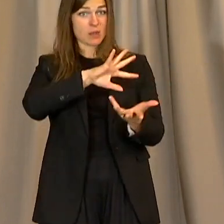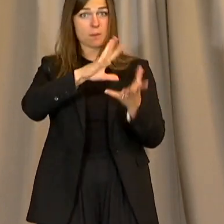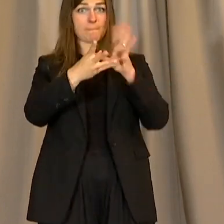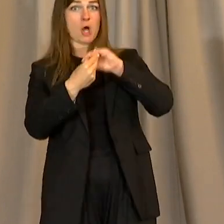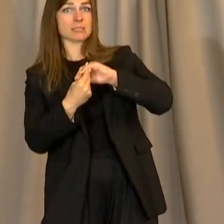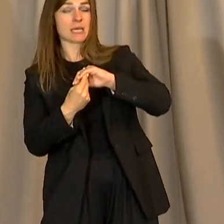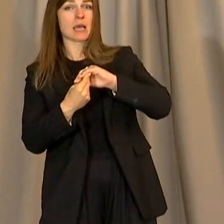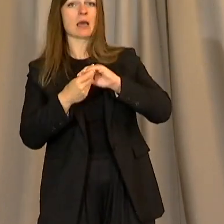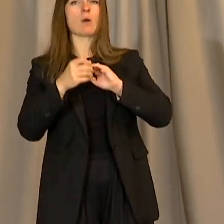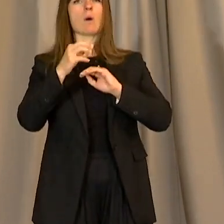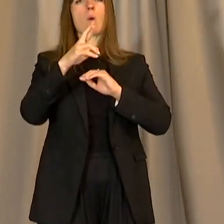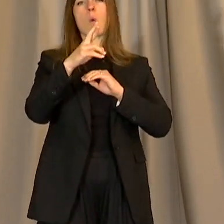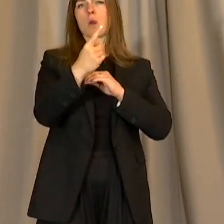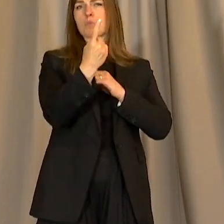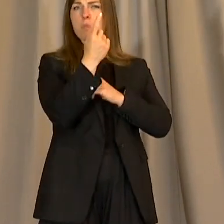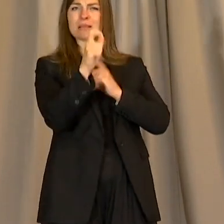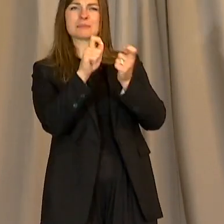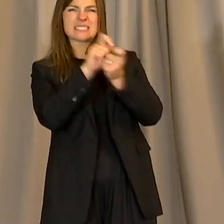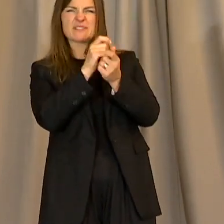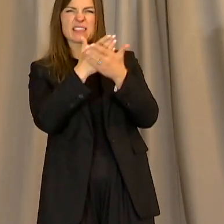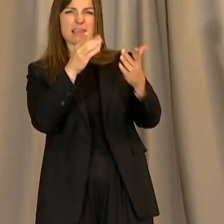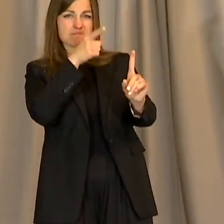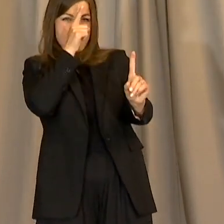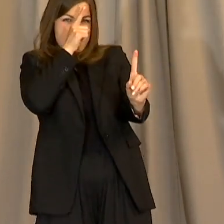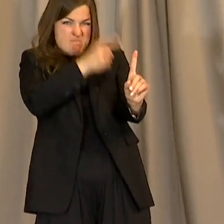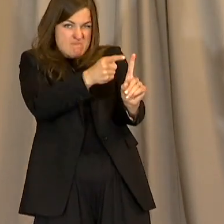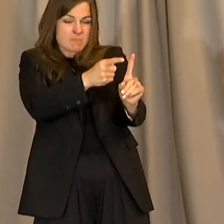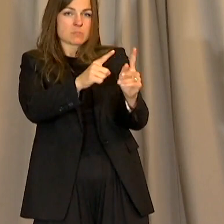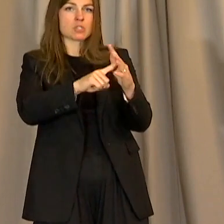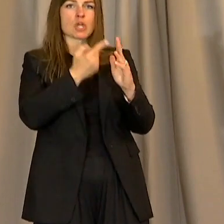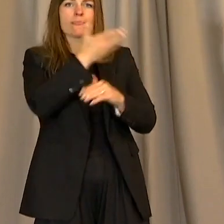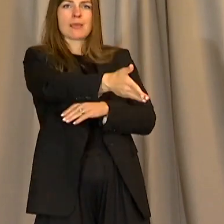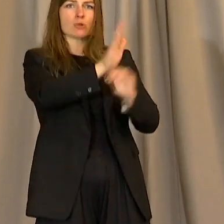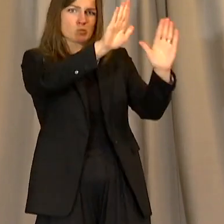is there one spot where you're like, start here, this is really great?